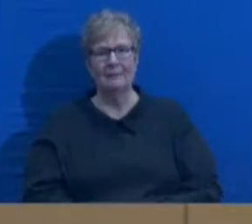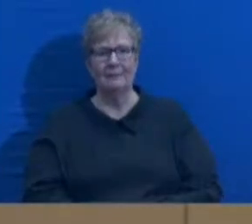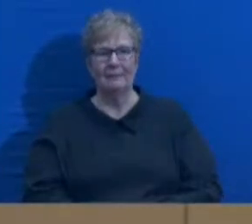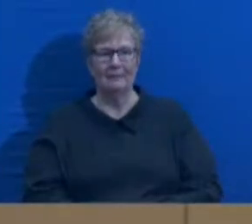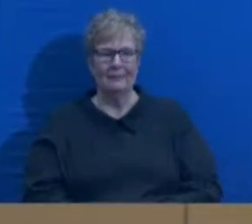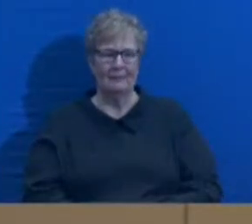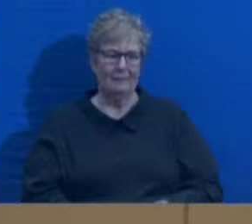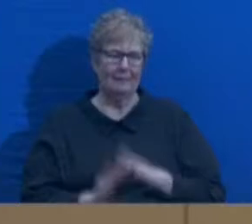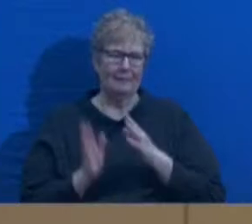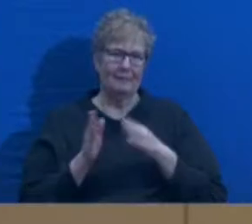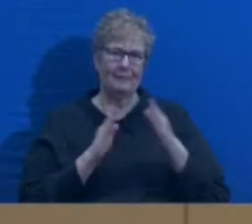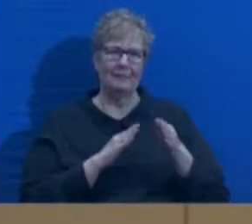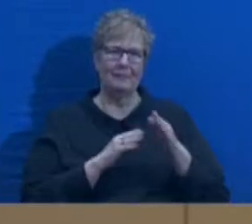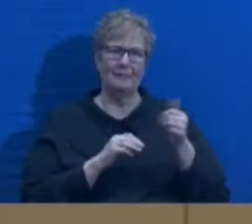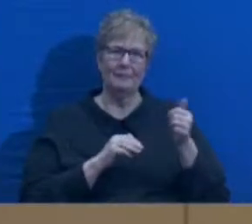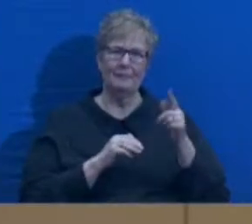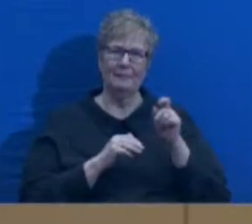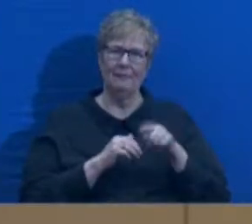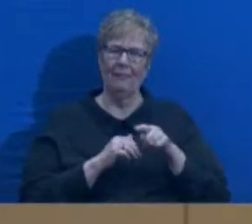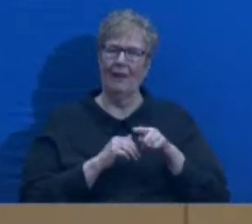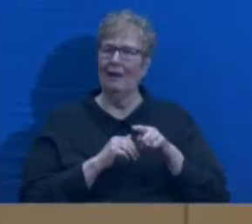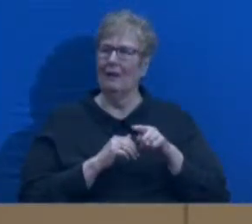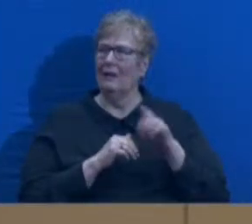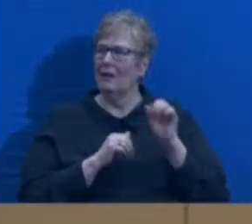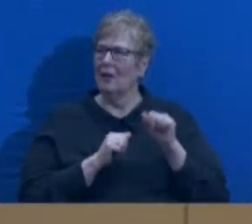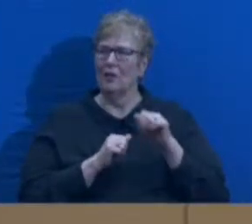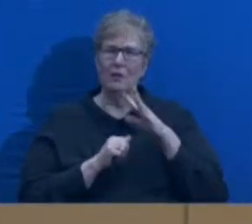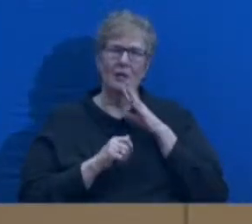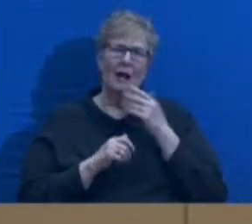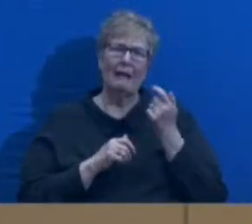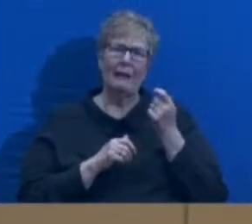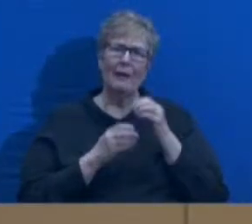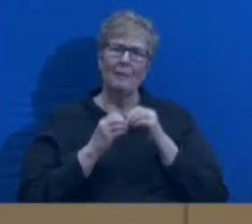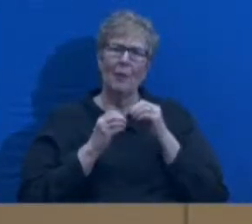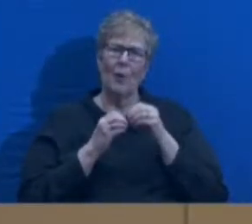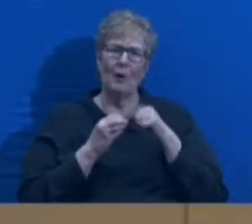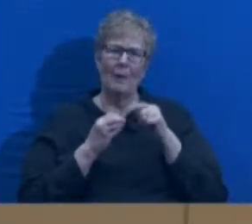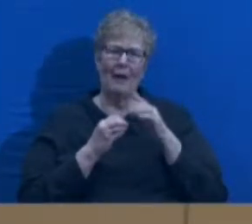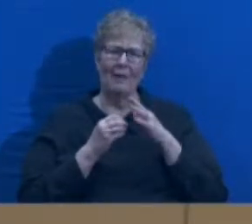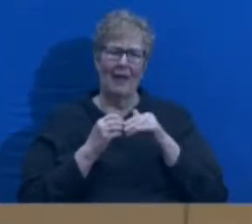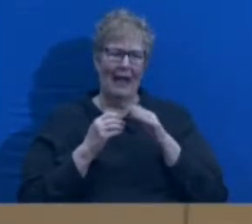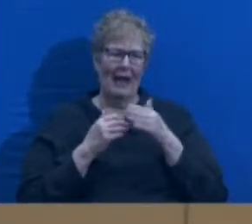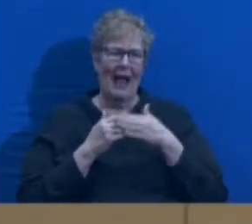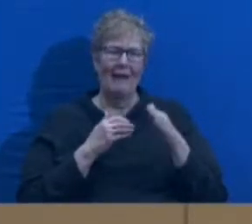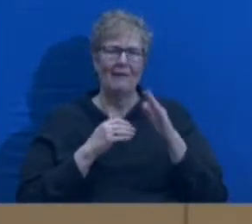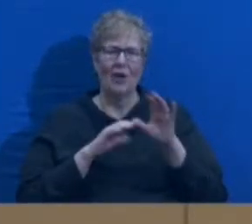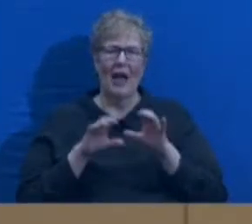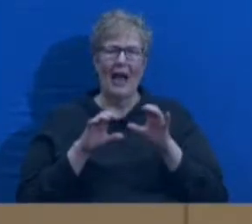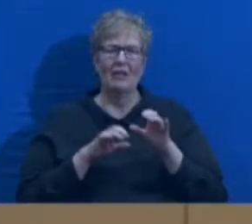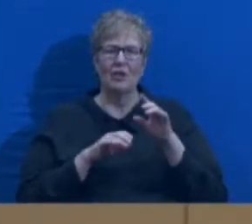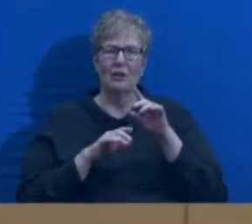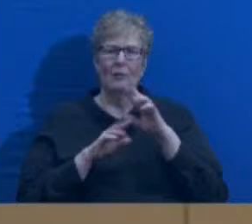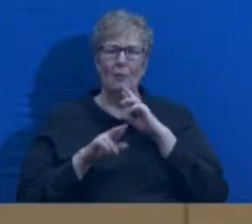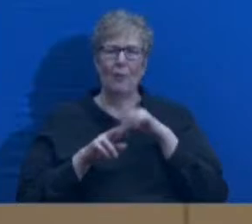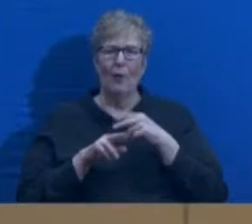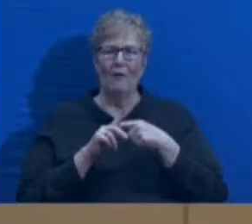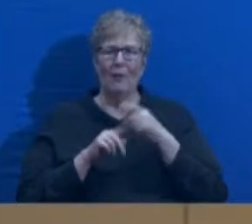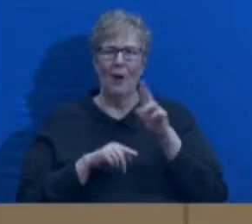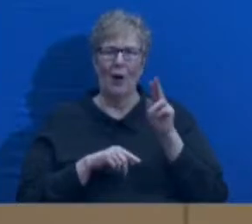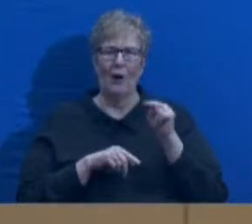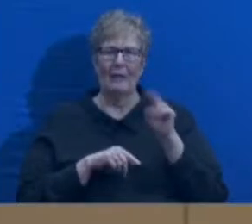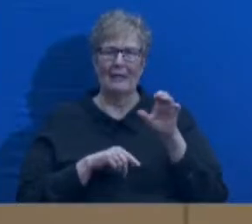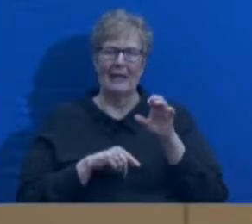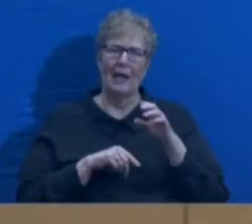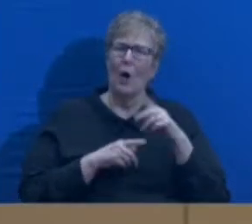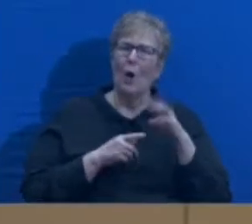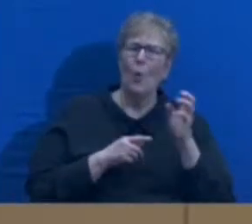Gibbie, it's Allison Kuznets from the Charlotte Observer. Could you talk a little more about that after-action report from the RNC as far as when we would expect